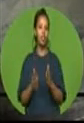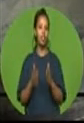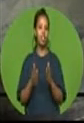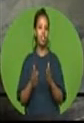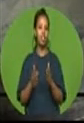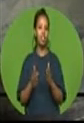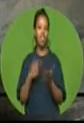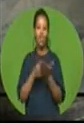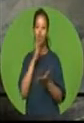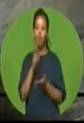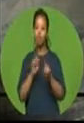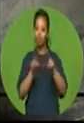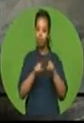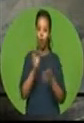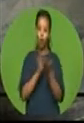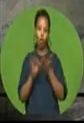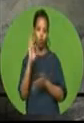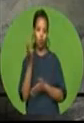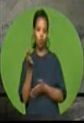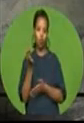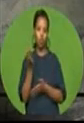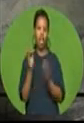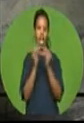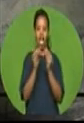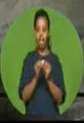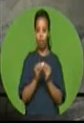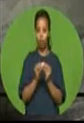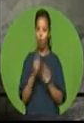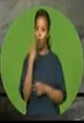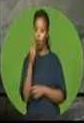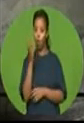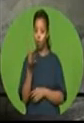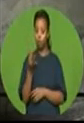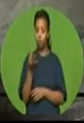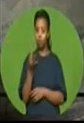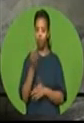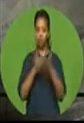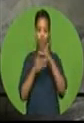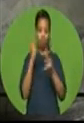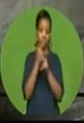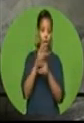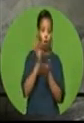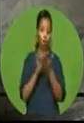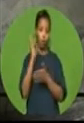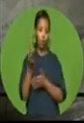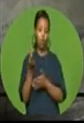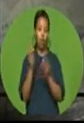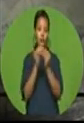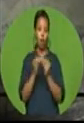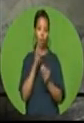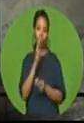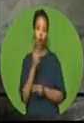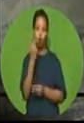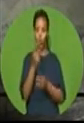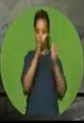Students, there are several forms of account. One of the standard forms of account is a